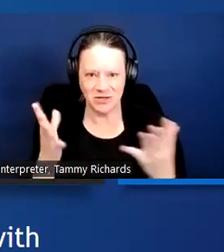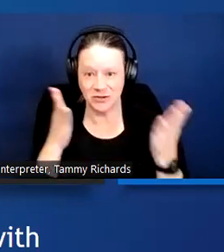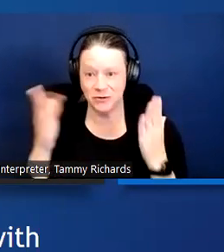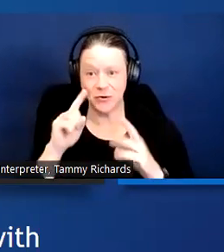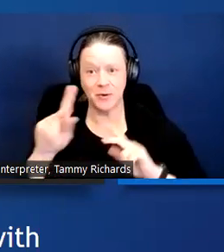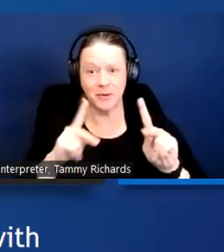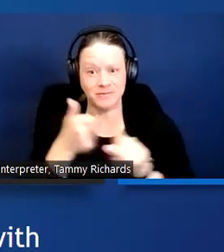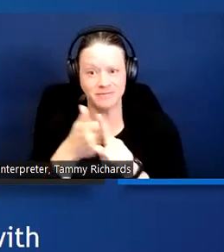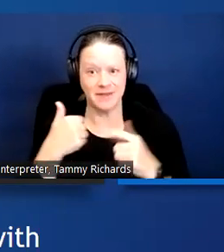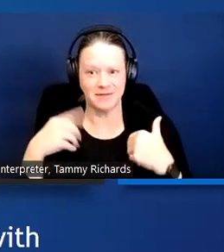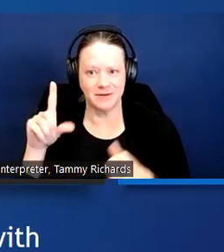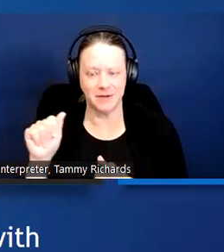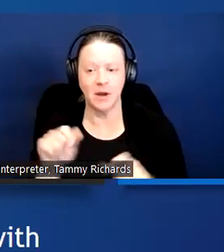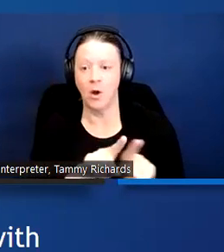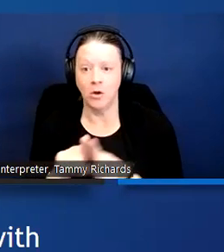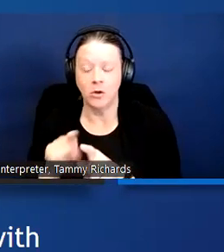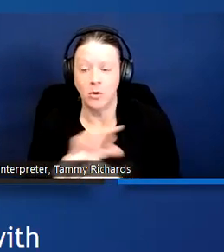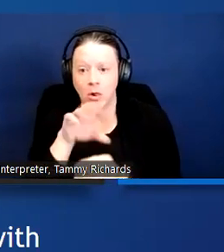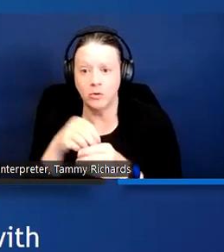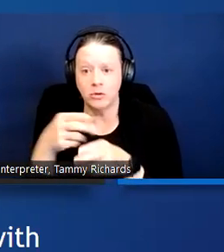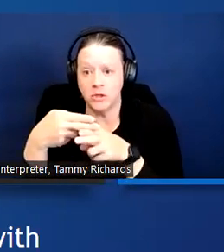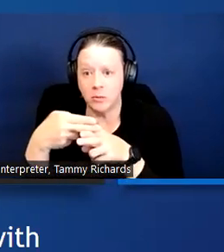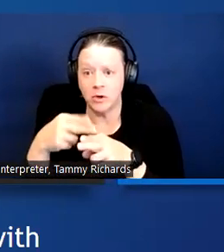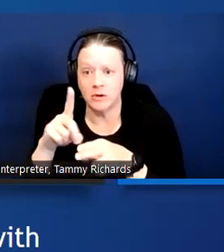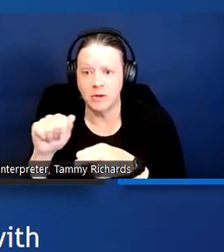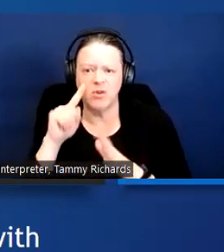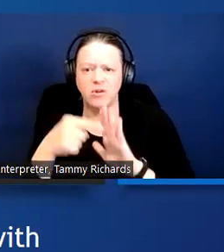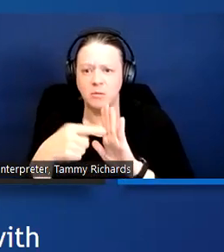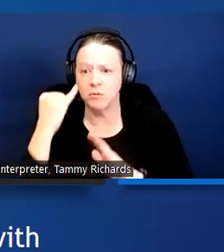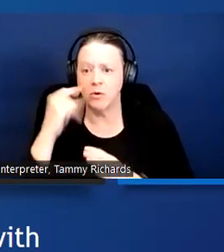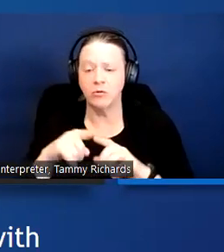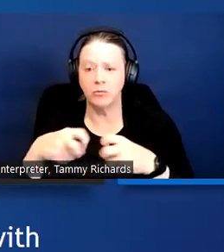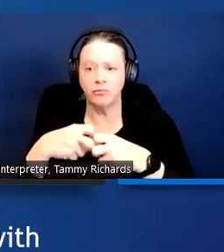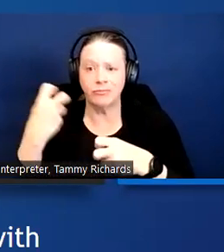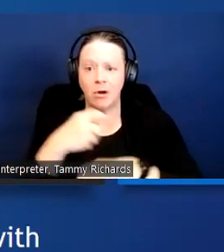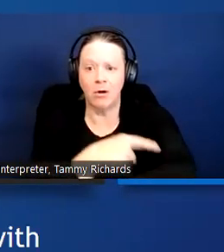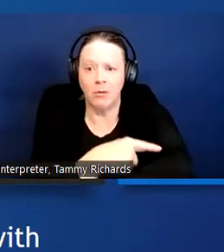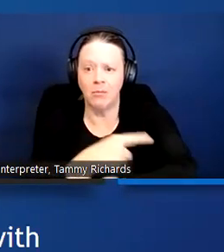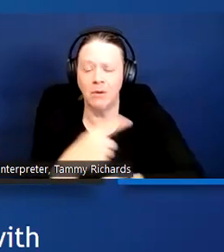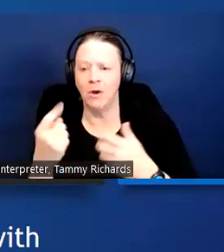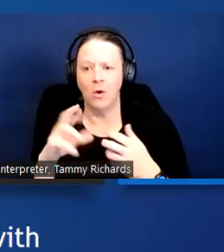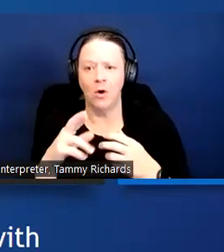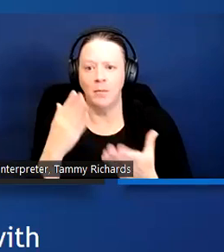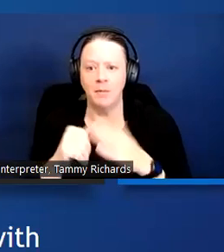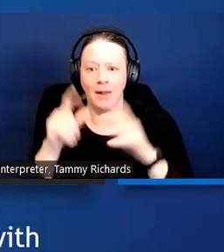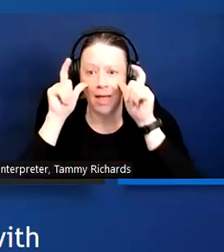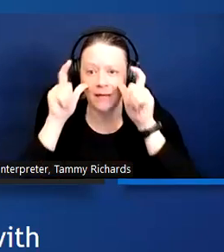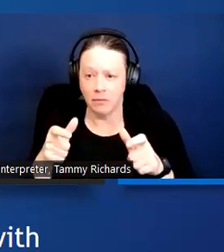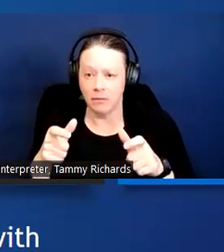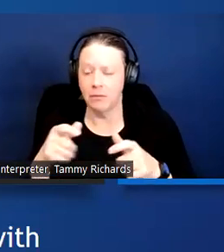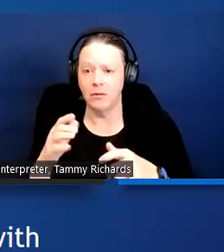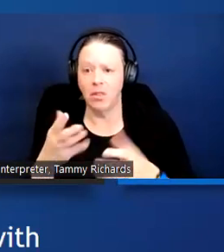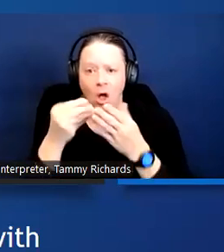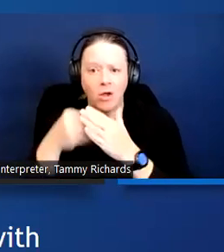includes temporary disabilities, like an injury, you broke your arm, or even minor things like you're missing your glasses or you put them down in the